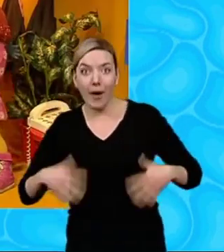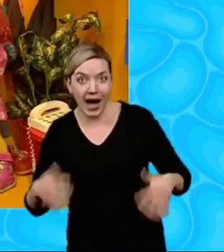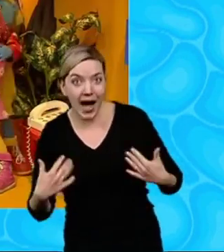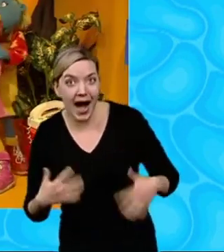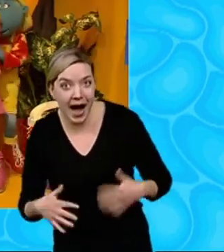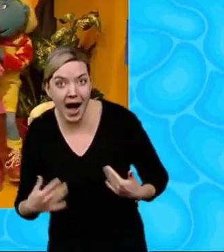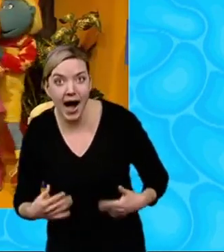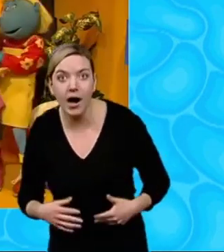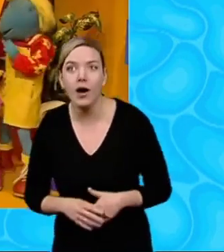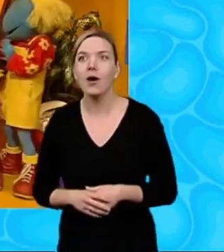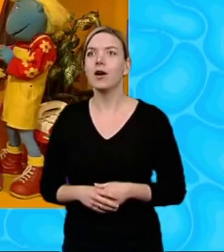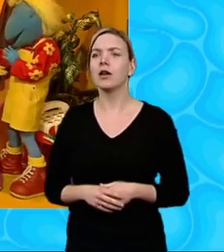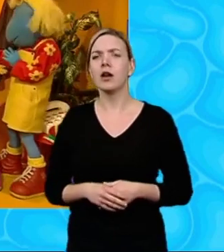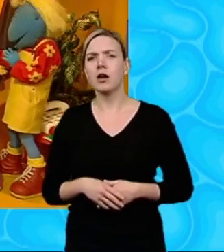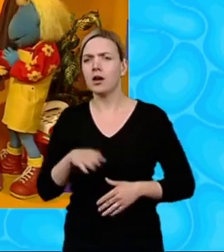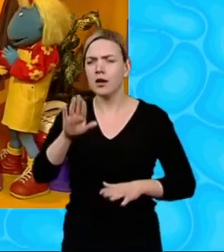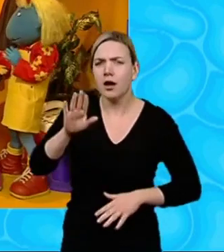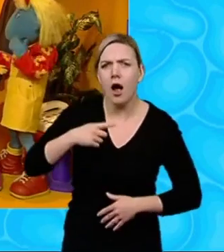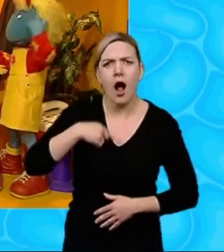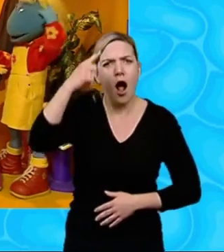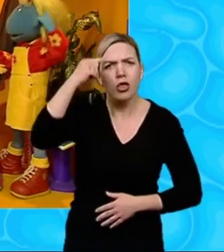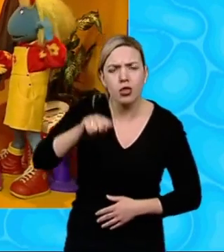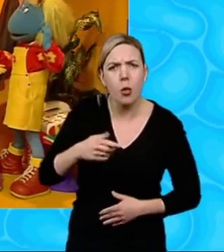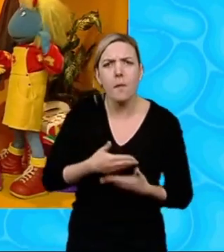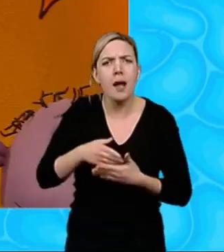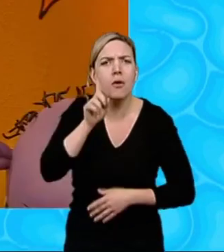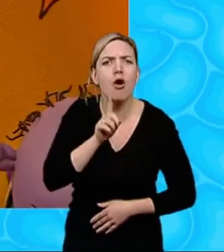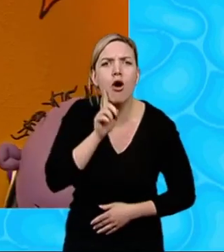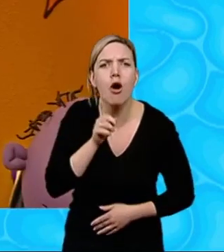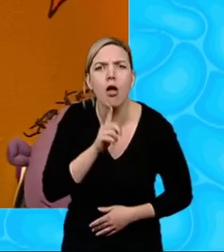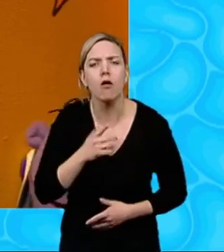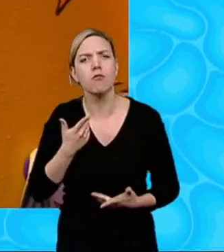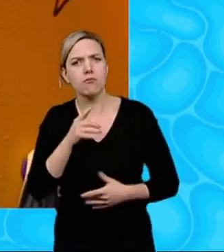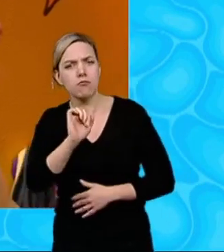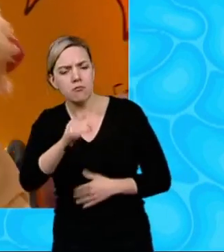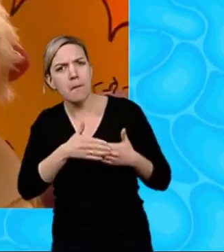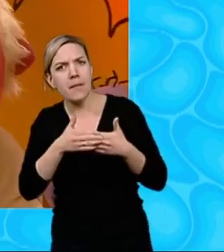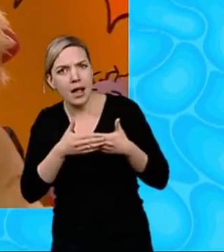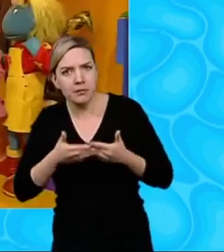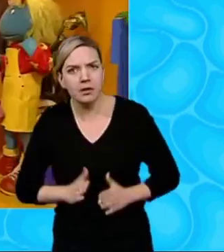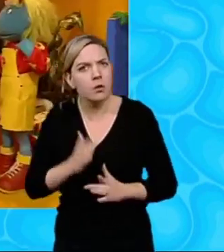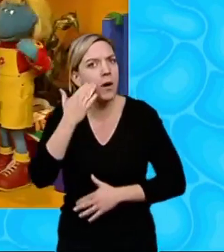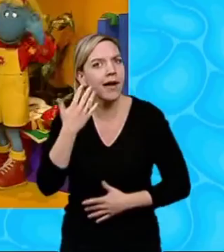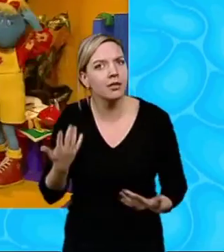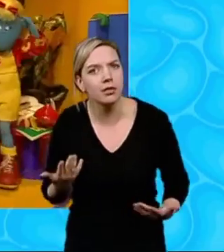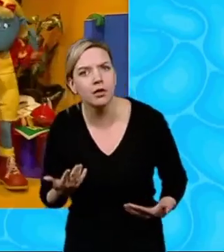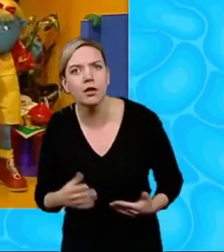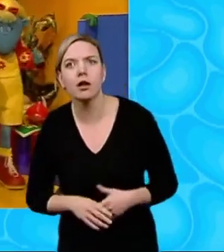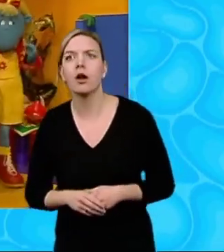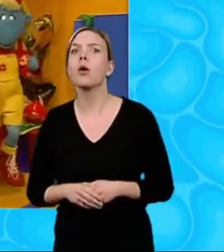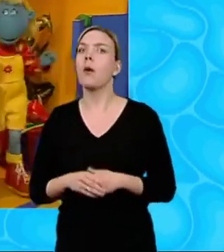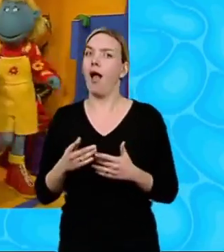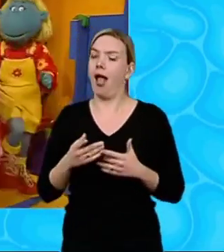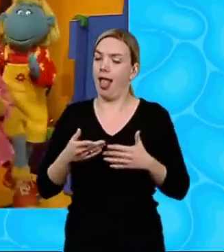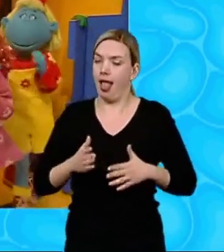Have a loony, Fizz! Well, I thought it was going to be a baby girl So tell us, when did your baby brother arrive then, Fizz? Well,